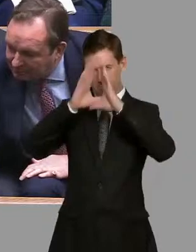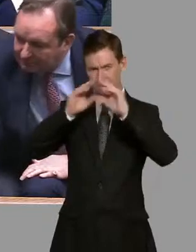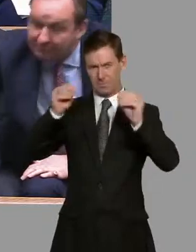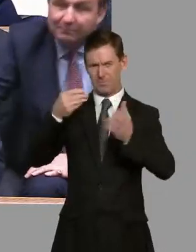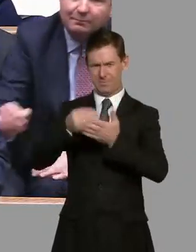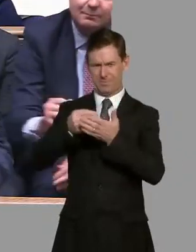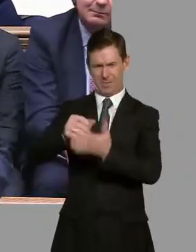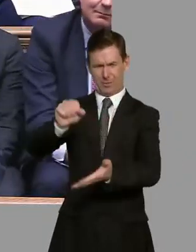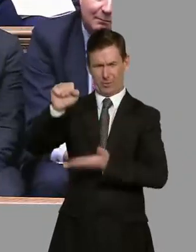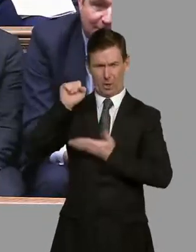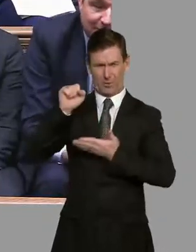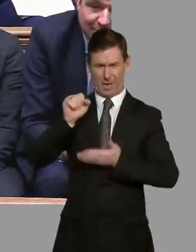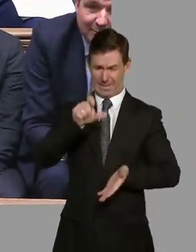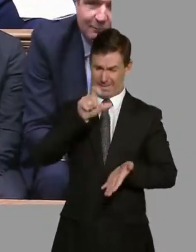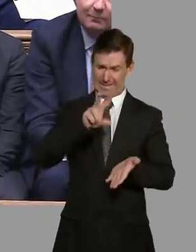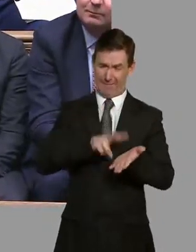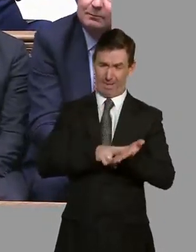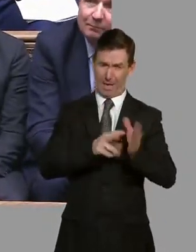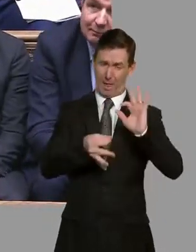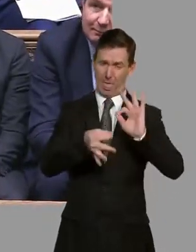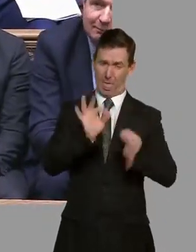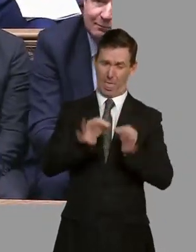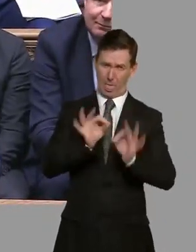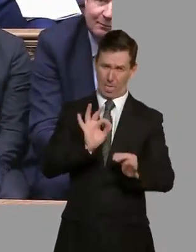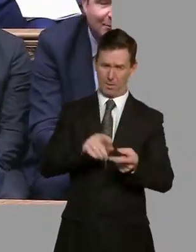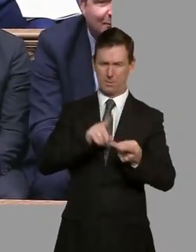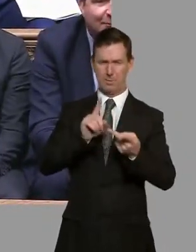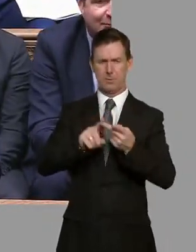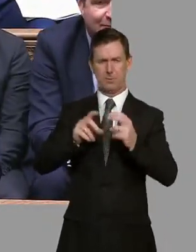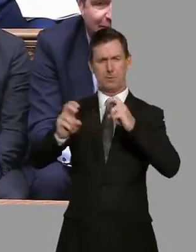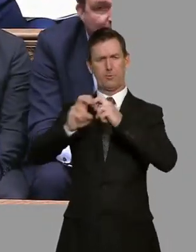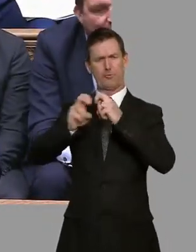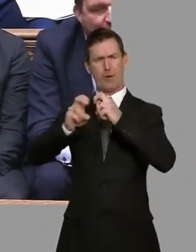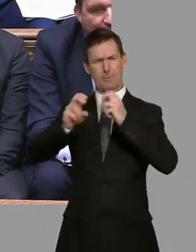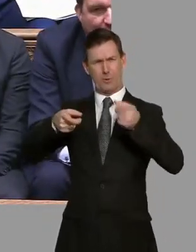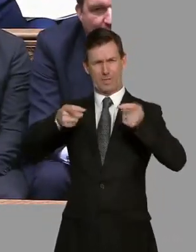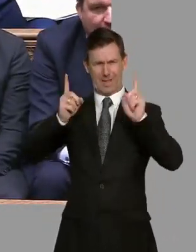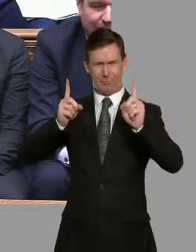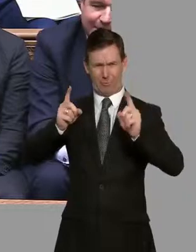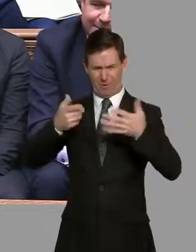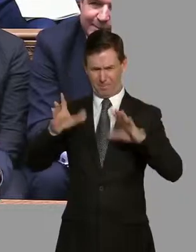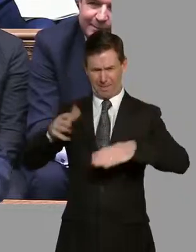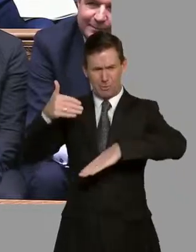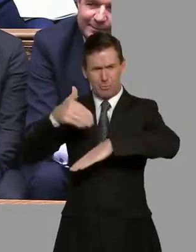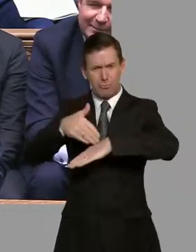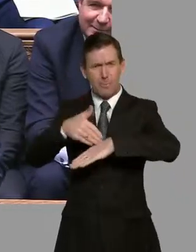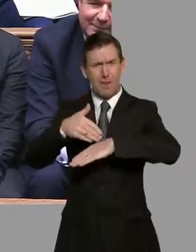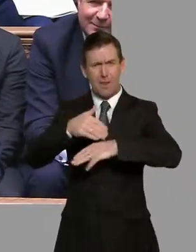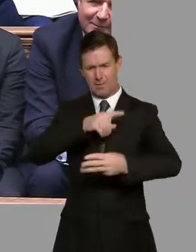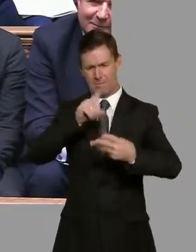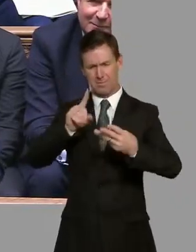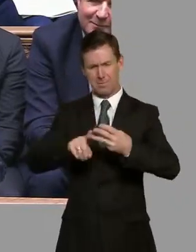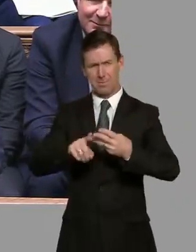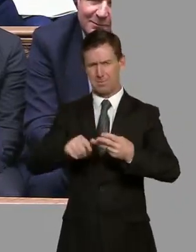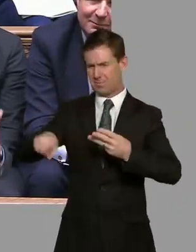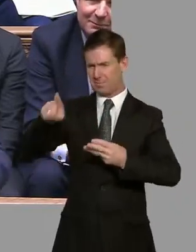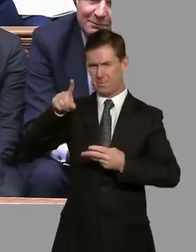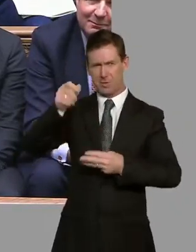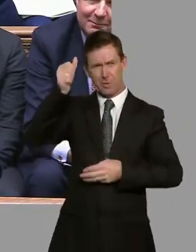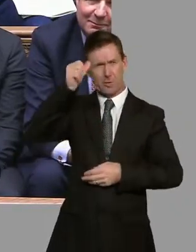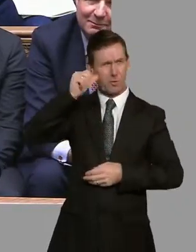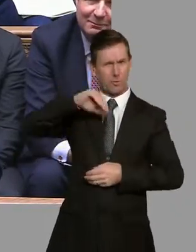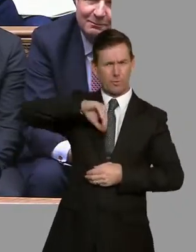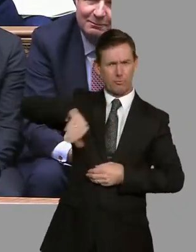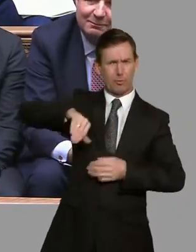fraud conviction, and now we've got an anti-corruption minister who is being investigated for corruption. Now, I know the Prime Minister likes living